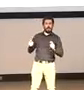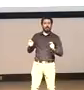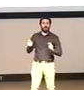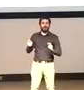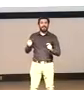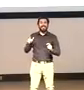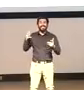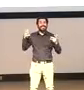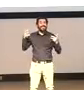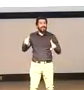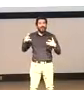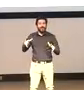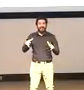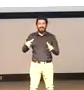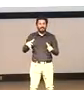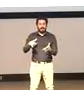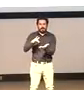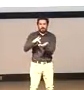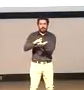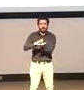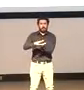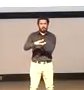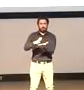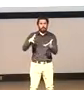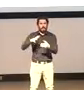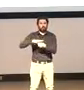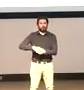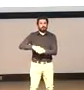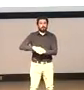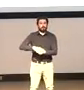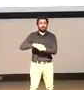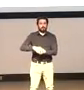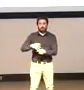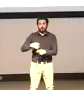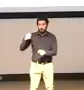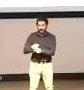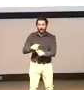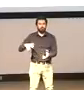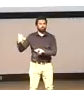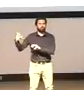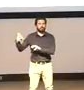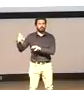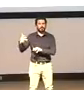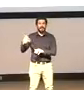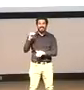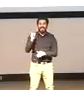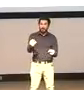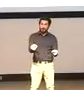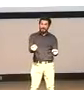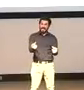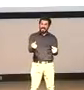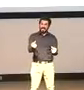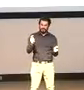of an already stressed environment of academic medicine. The need to make changes rapidly is unprecedented for